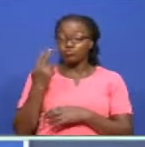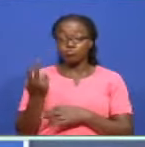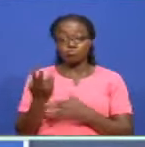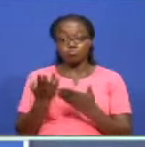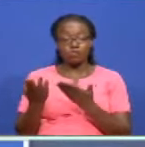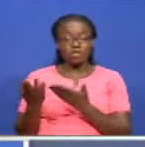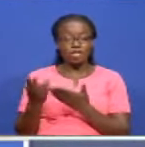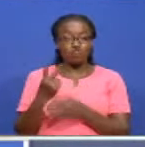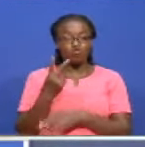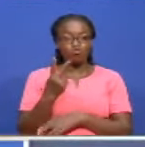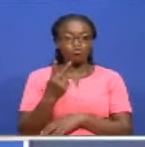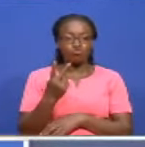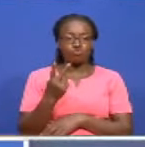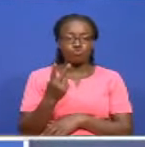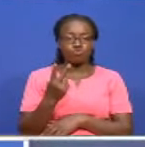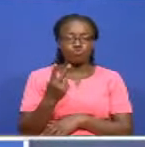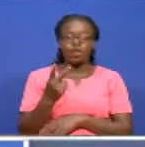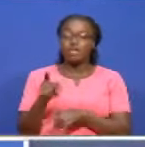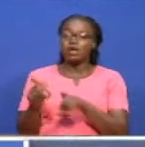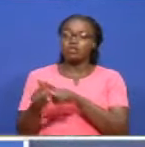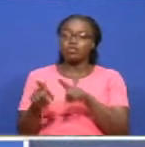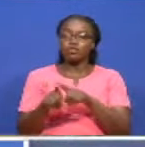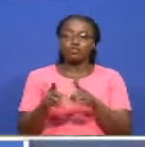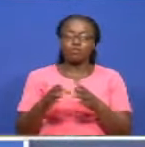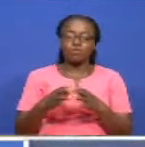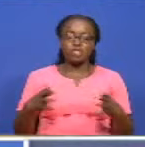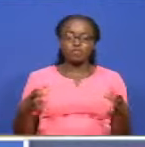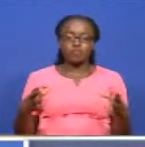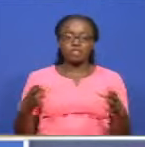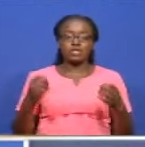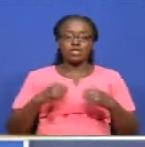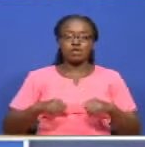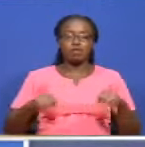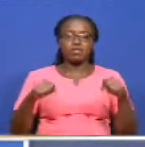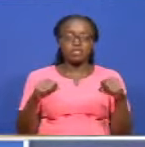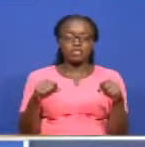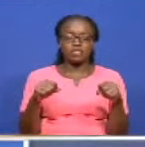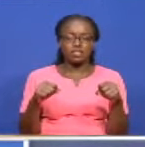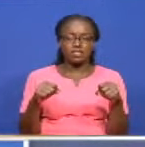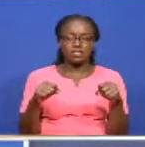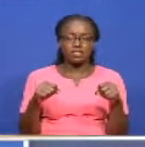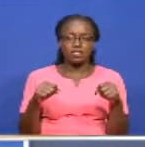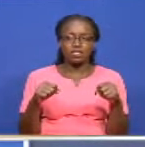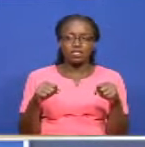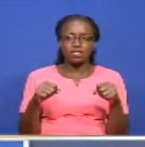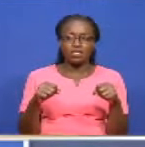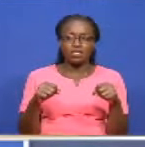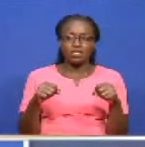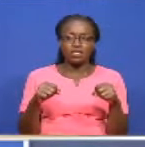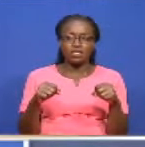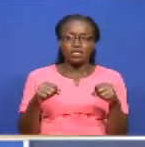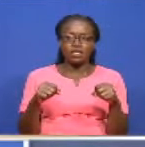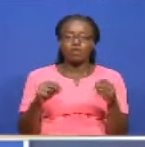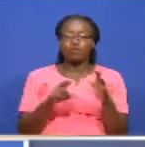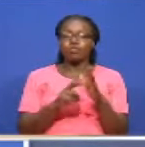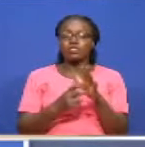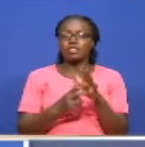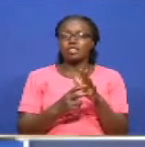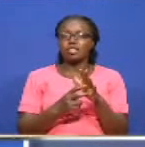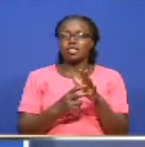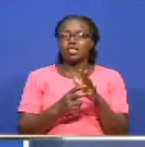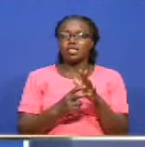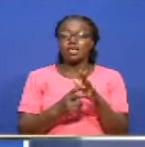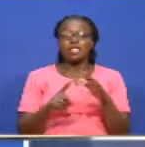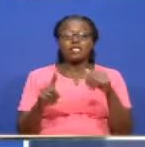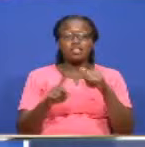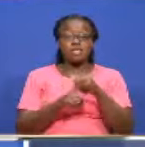divide. Like. We've also expanded our capacity where we've constructed a 60-bed